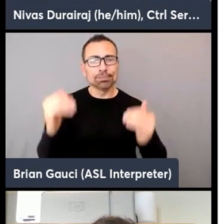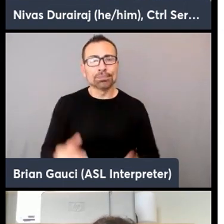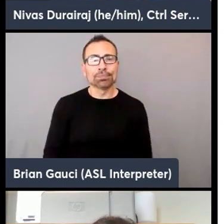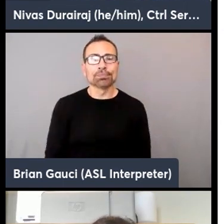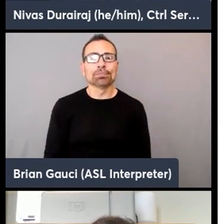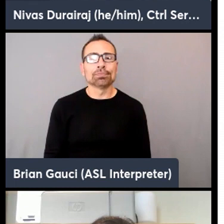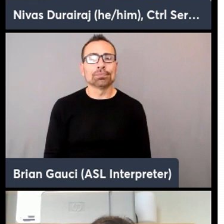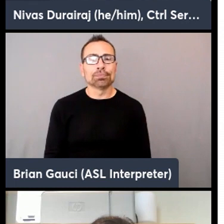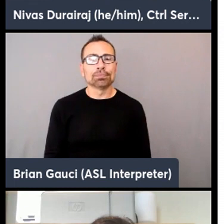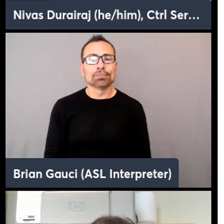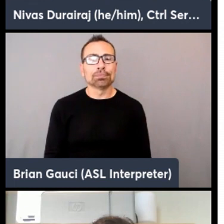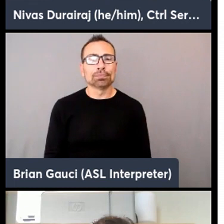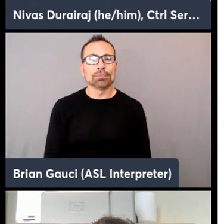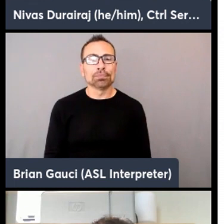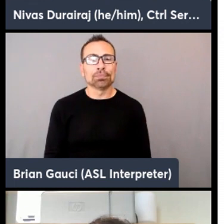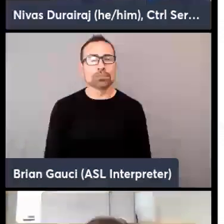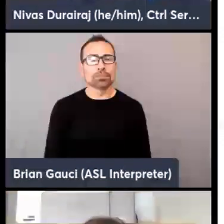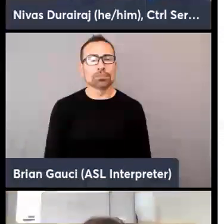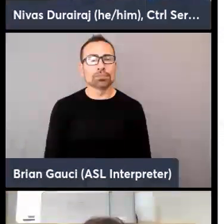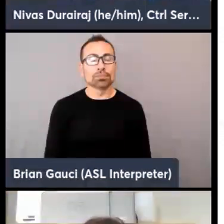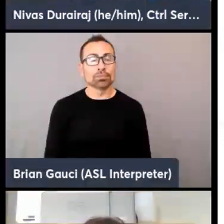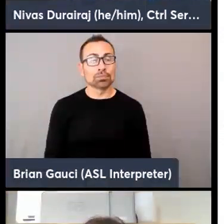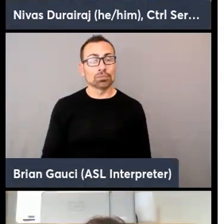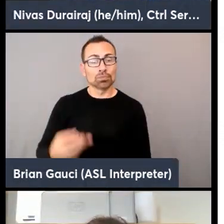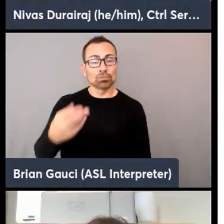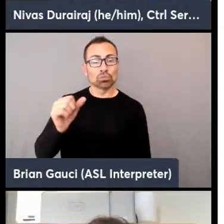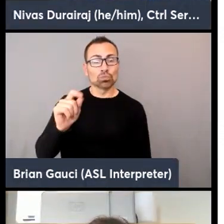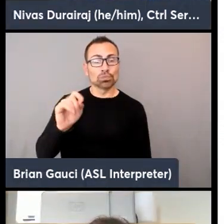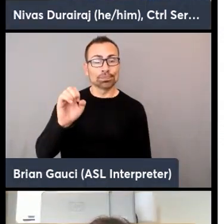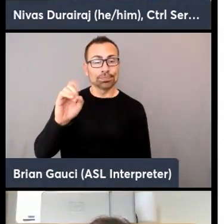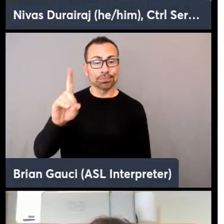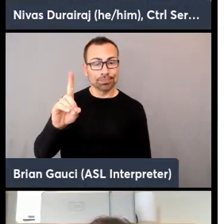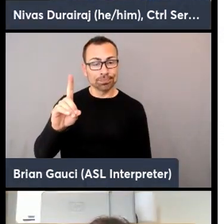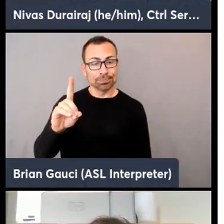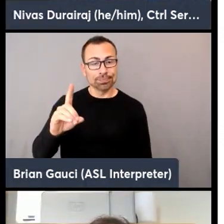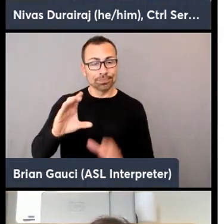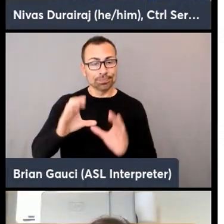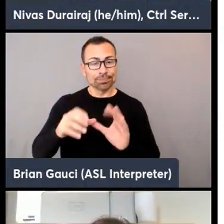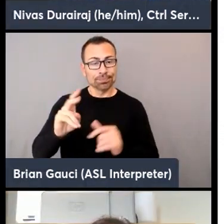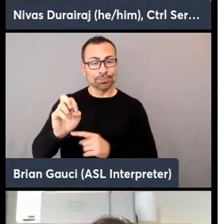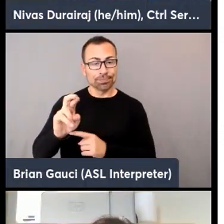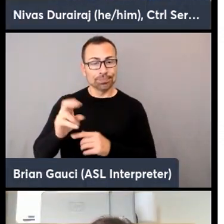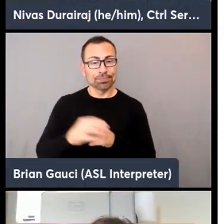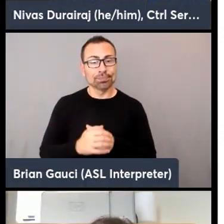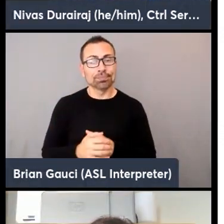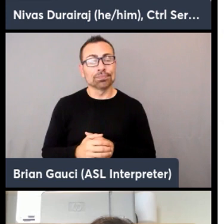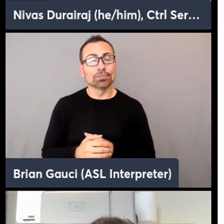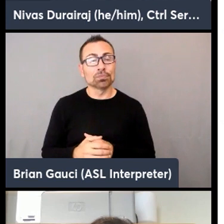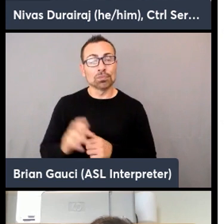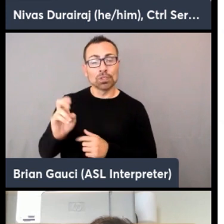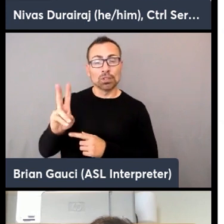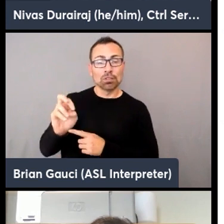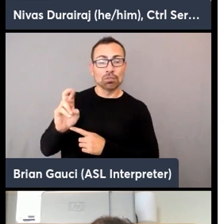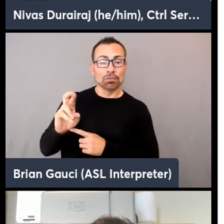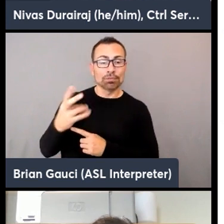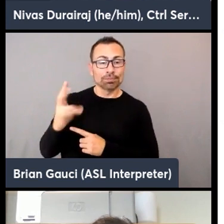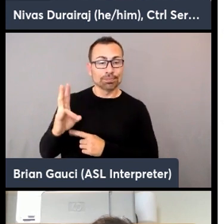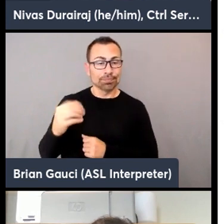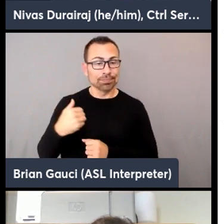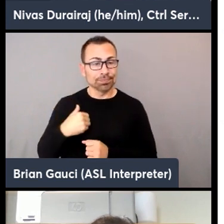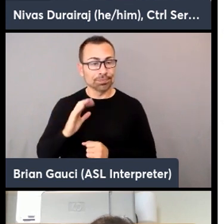the configuration, hosted configuration version. Version 17 has our carousel